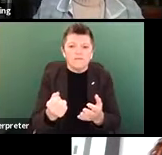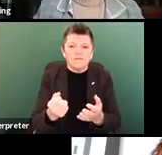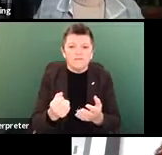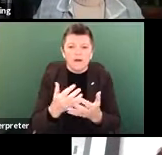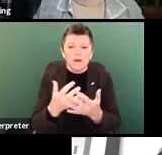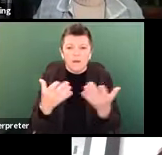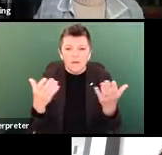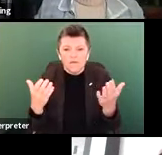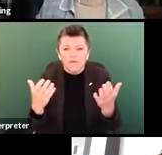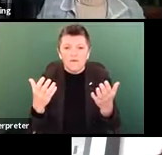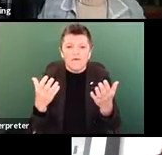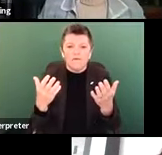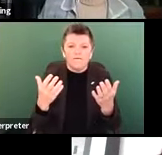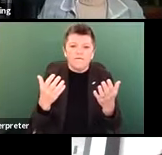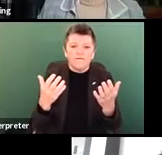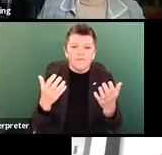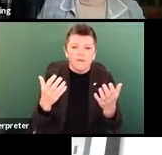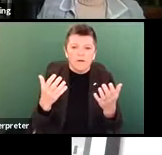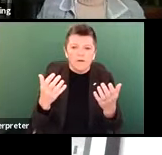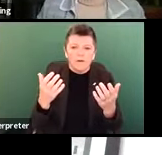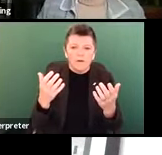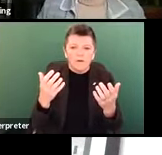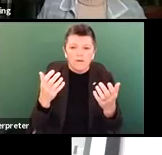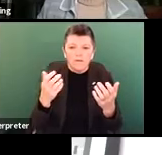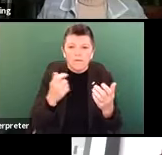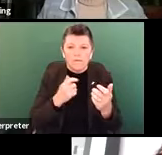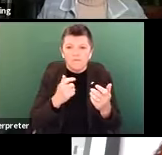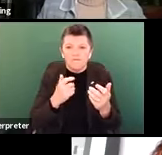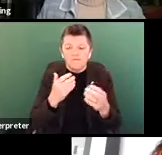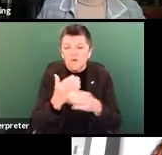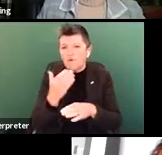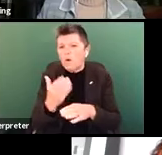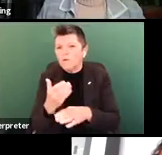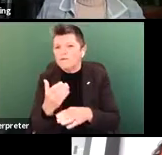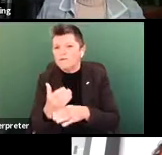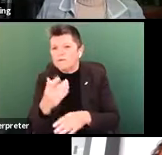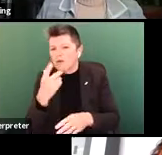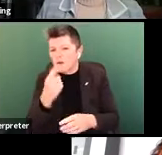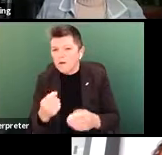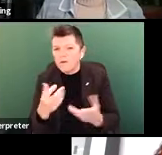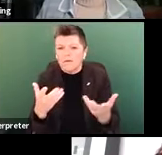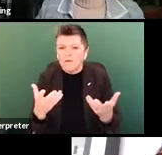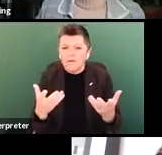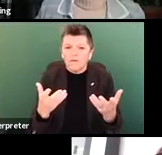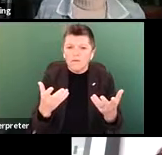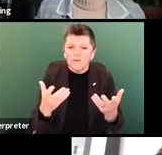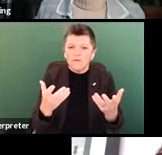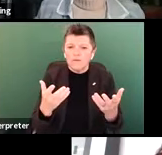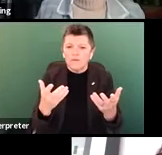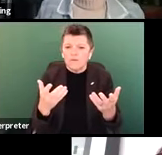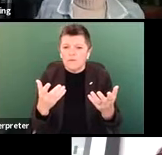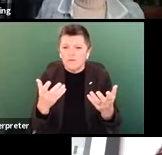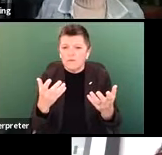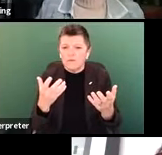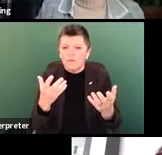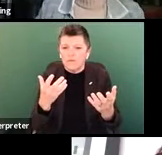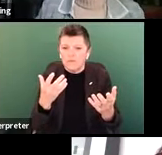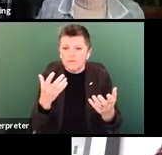roles that could fulfill this wealth